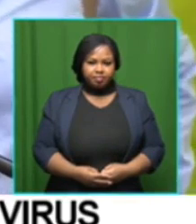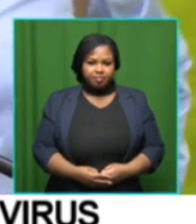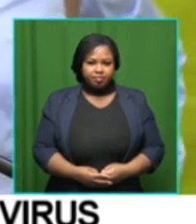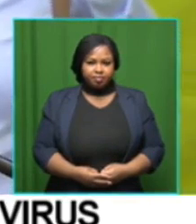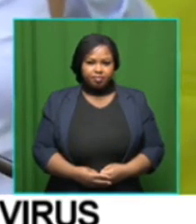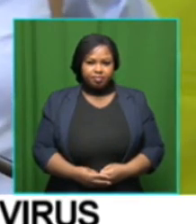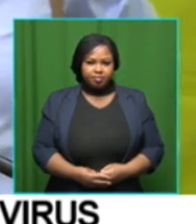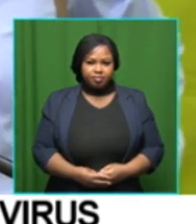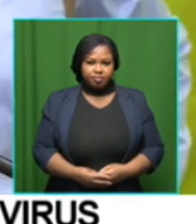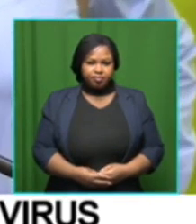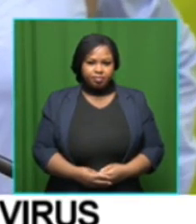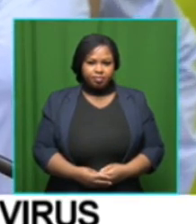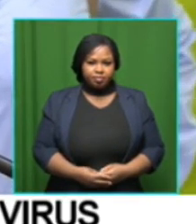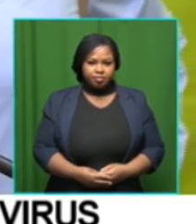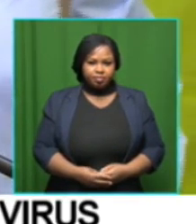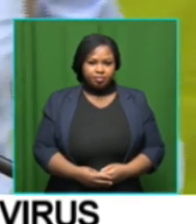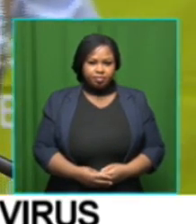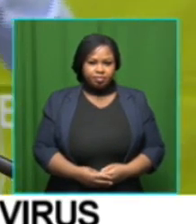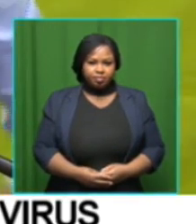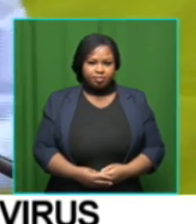Oh, thank you.